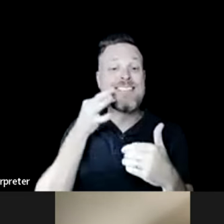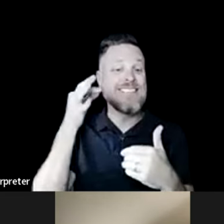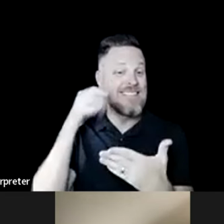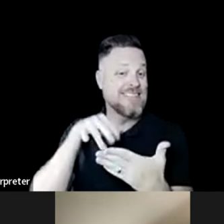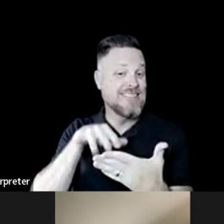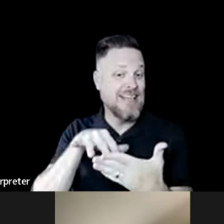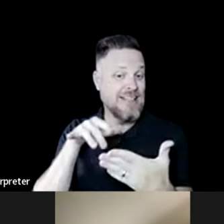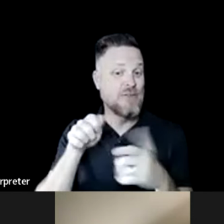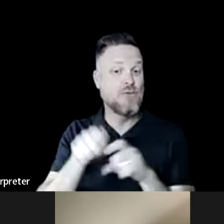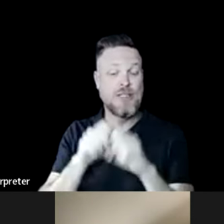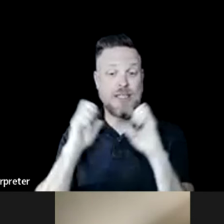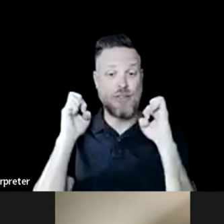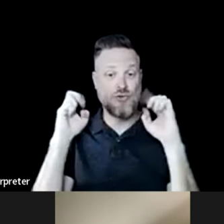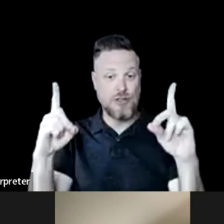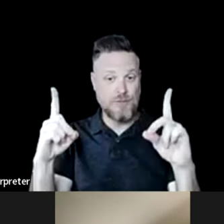education.